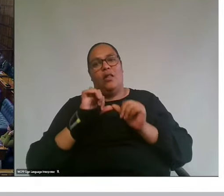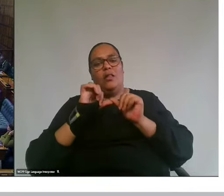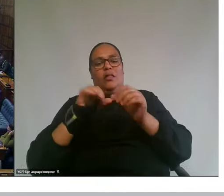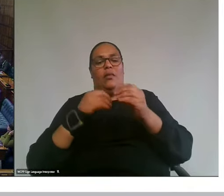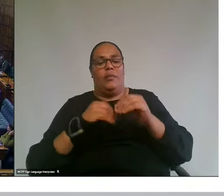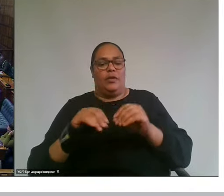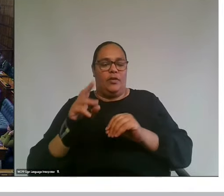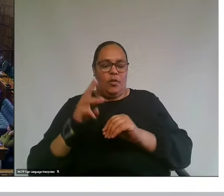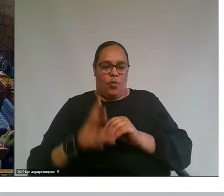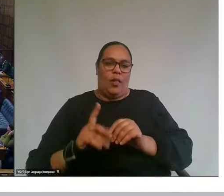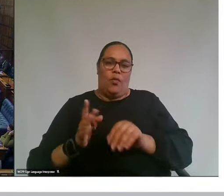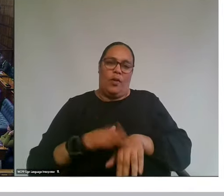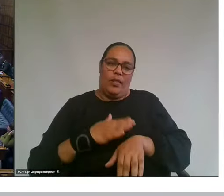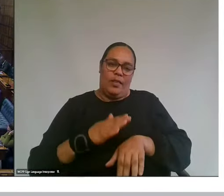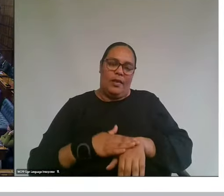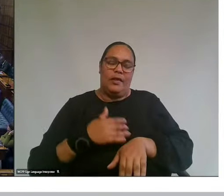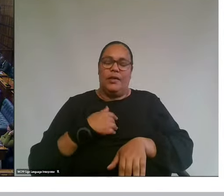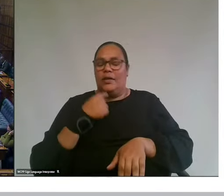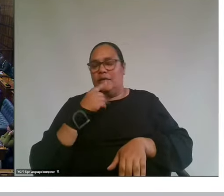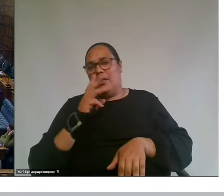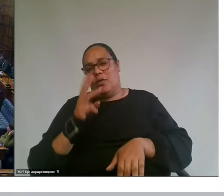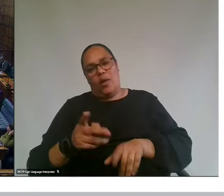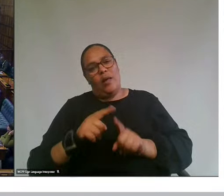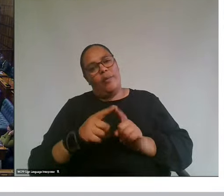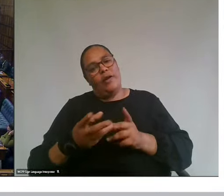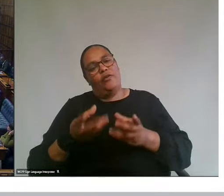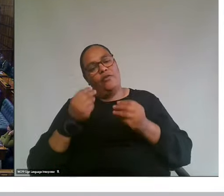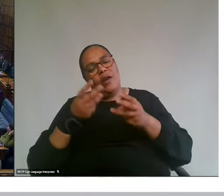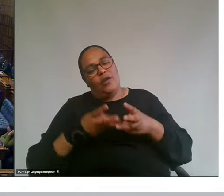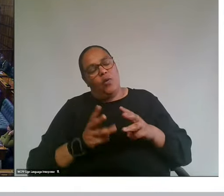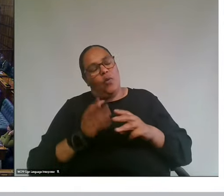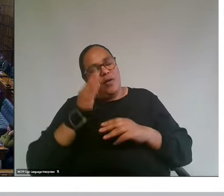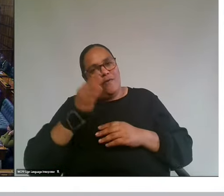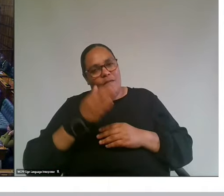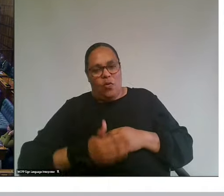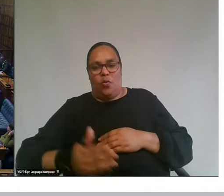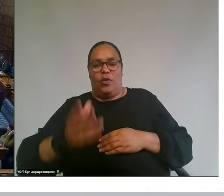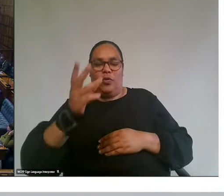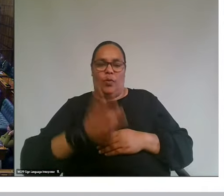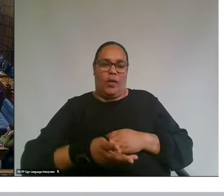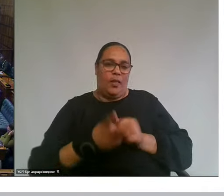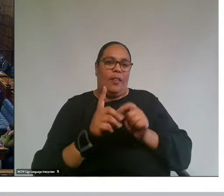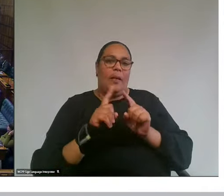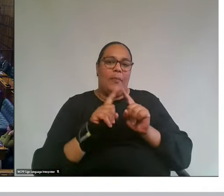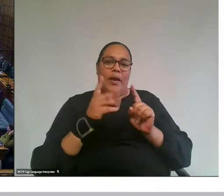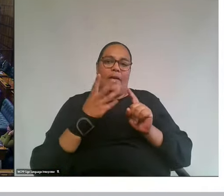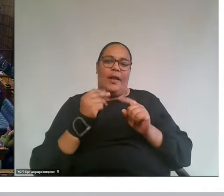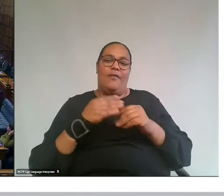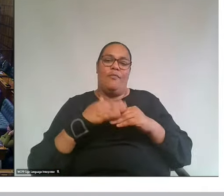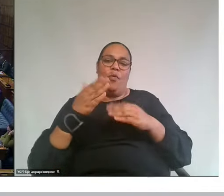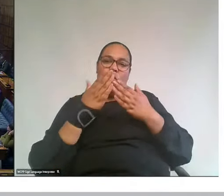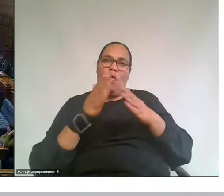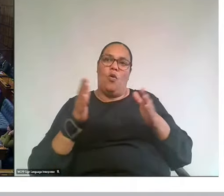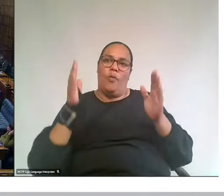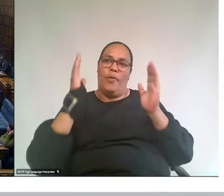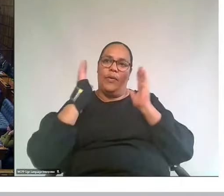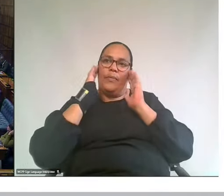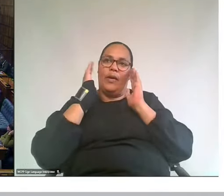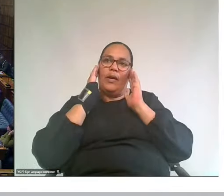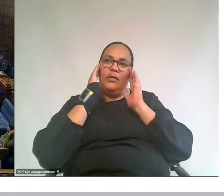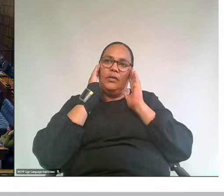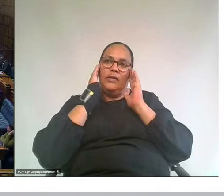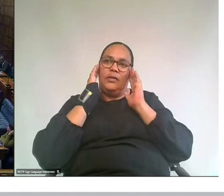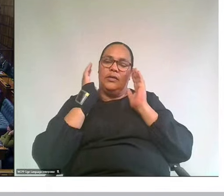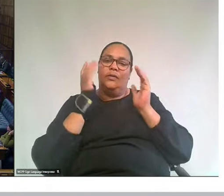traction of late I will say uh to finding a way forward uh um uh there's more open-mindedness